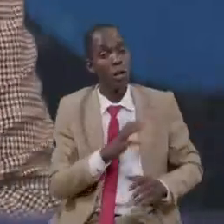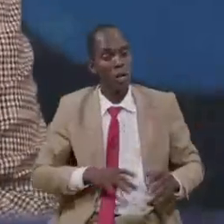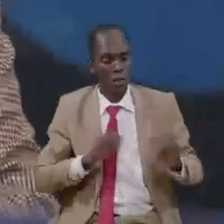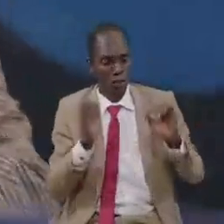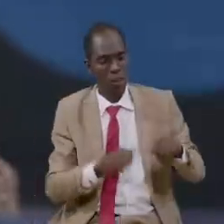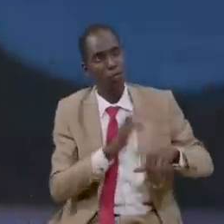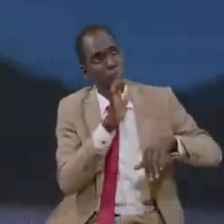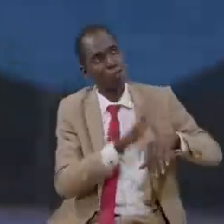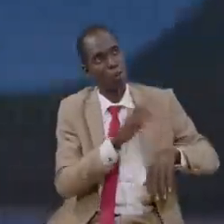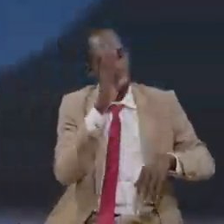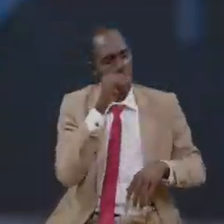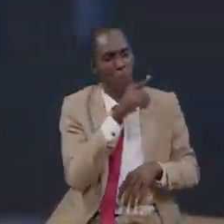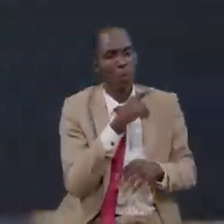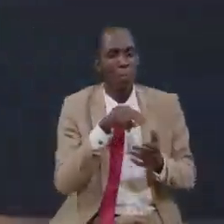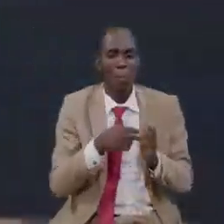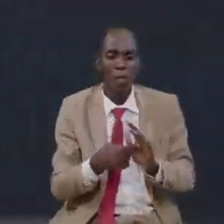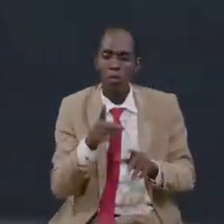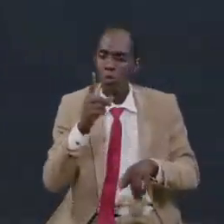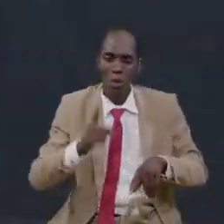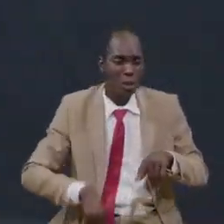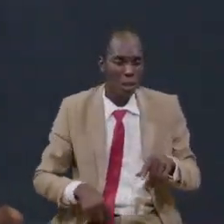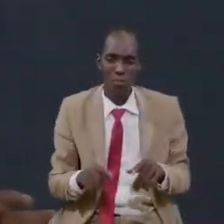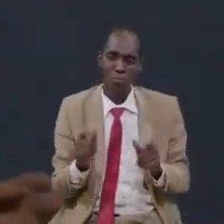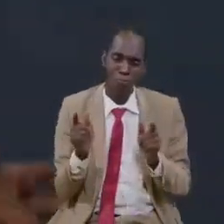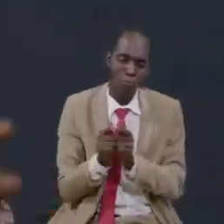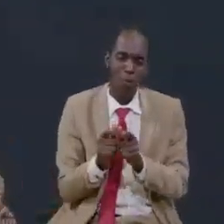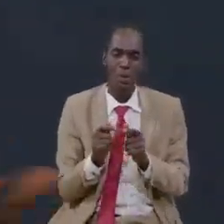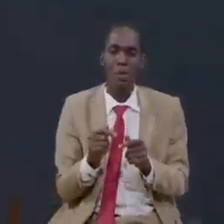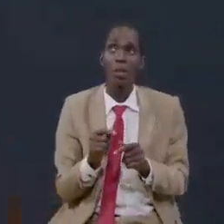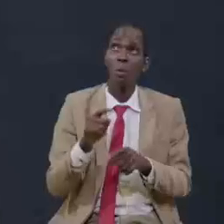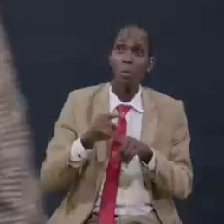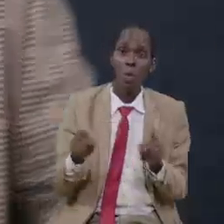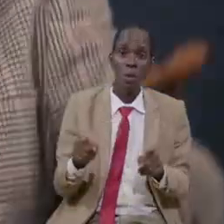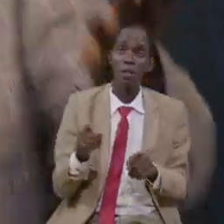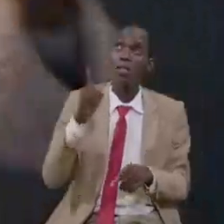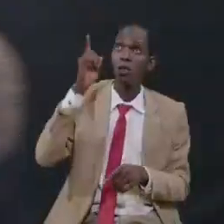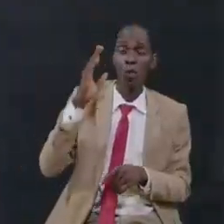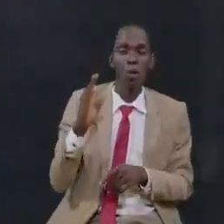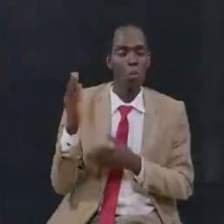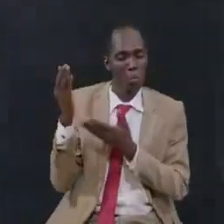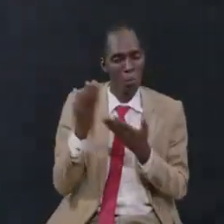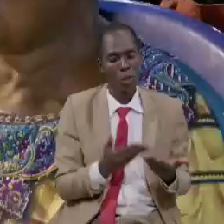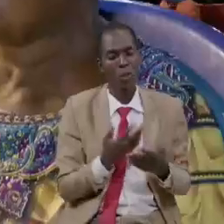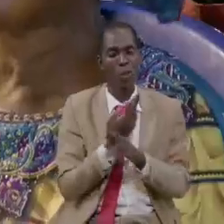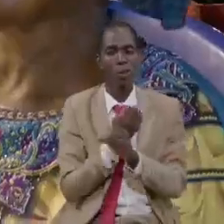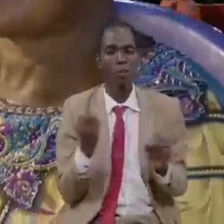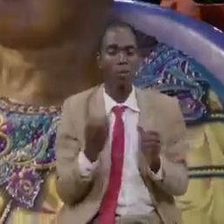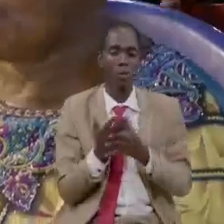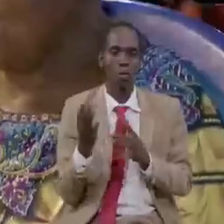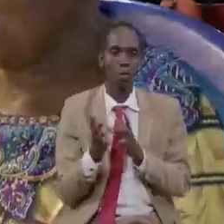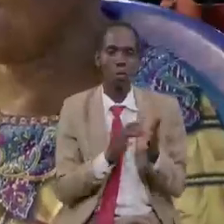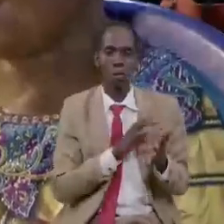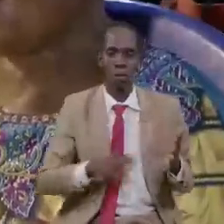it for yourself. He is the one that brought redemption. And thank God that redemption has come to you